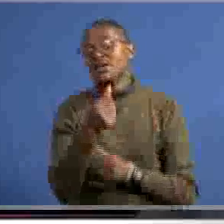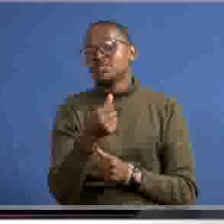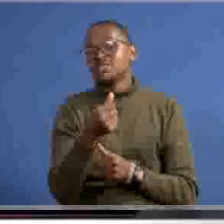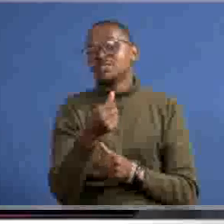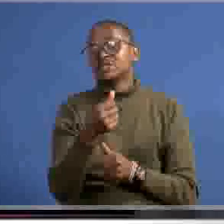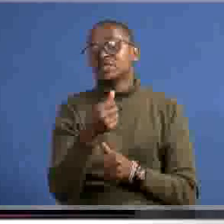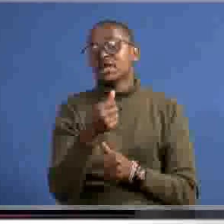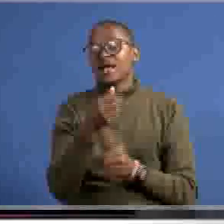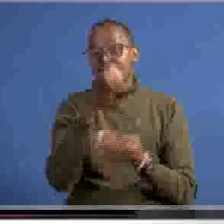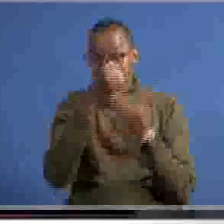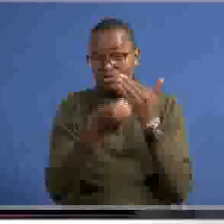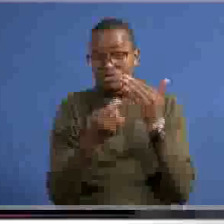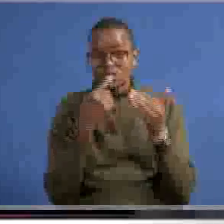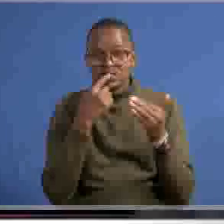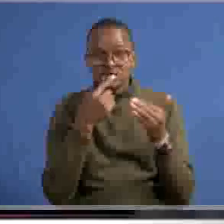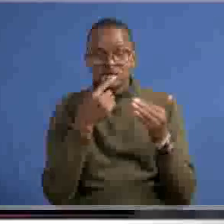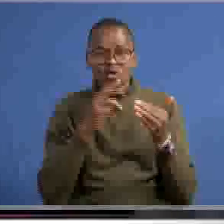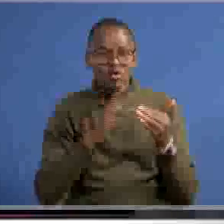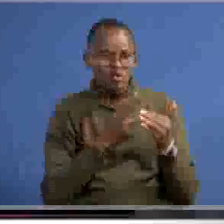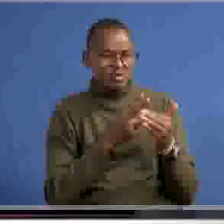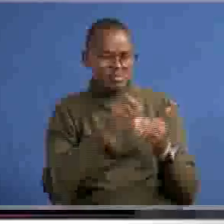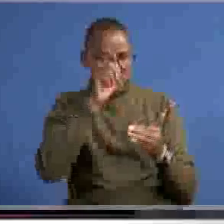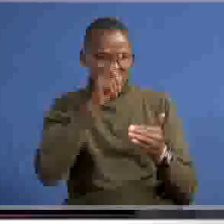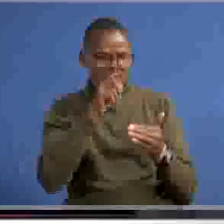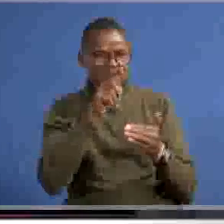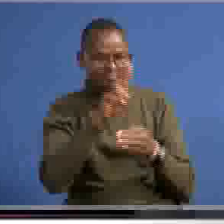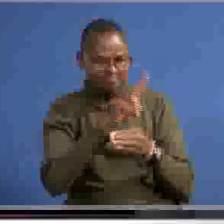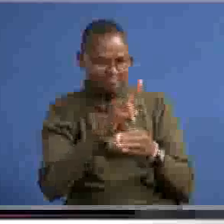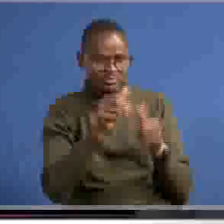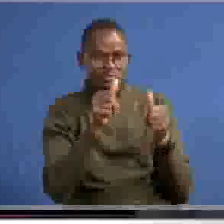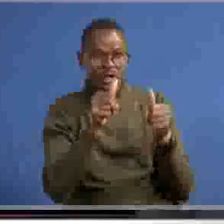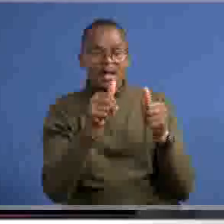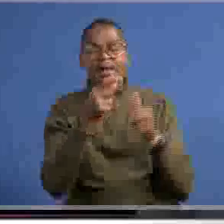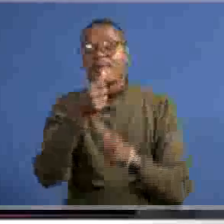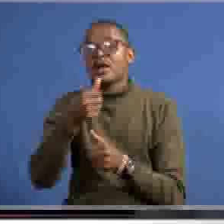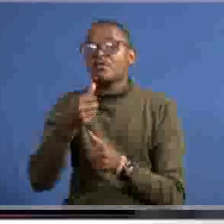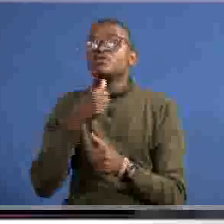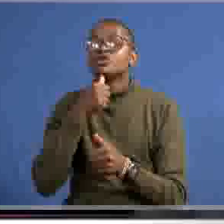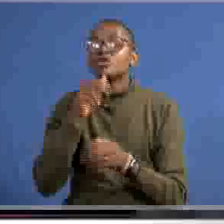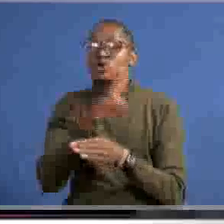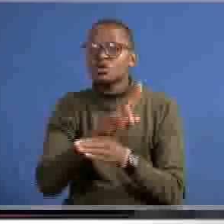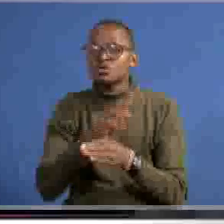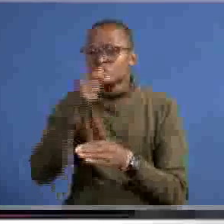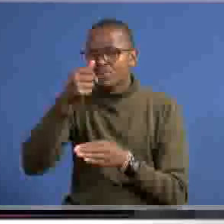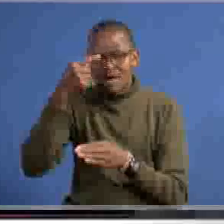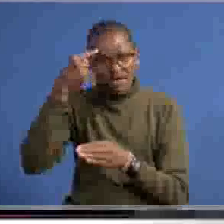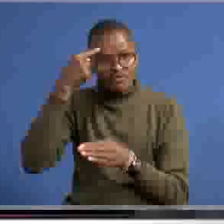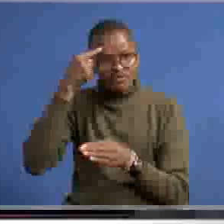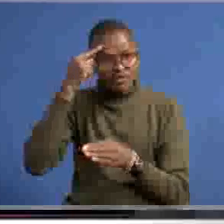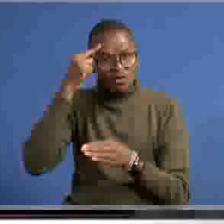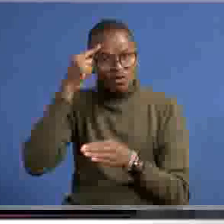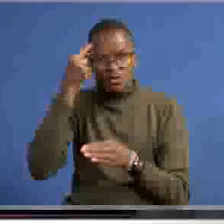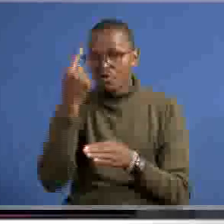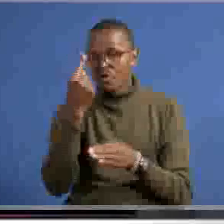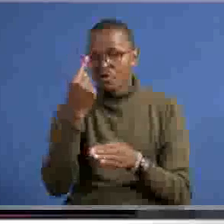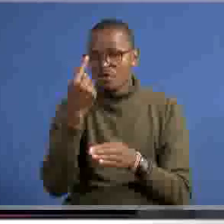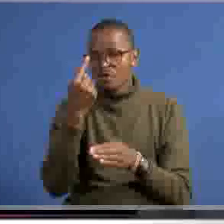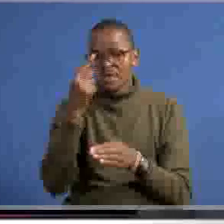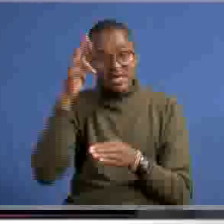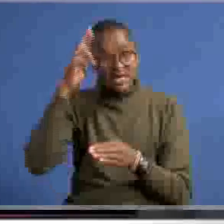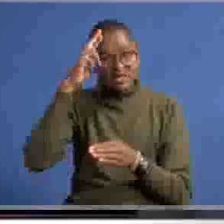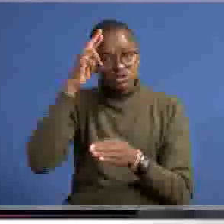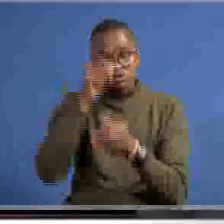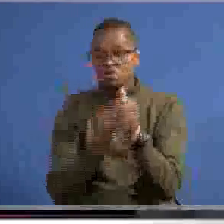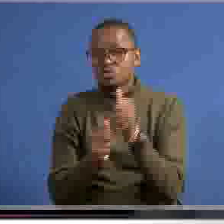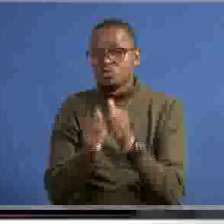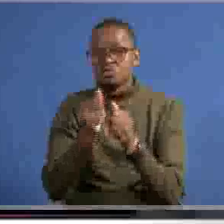can conclude by saying that we should be good stewards of money and we should not use money for purposes which